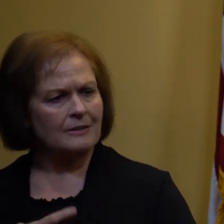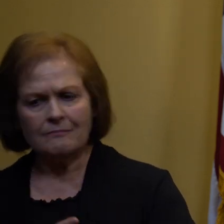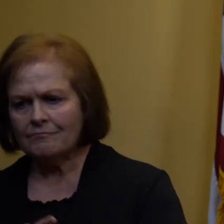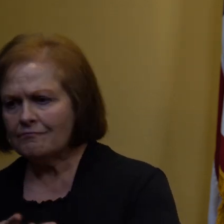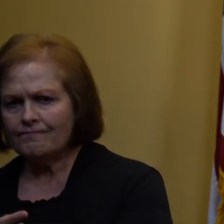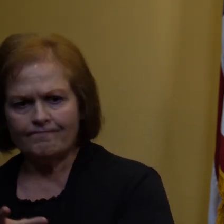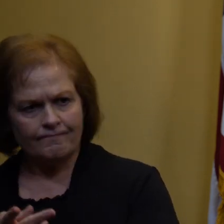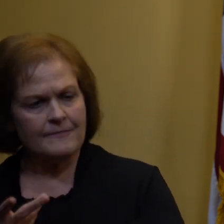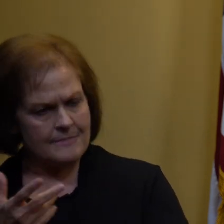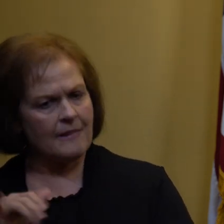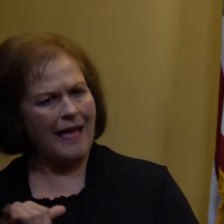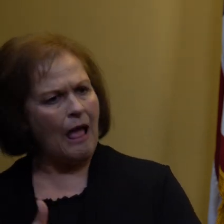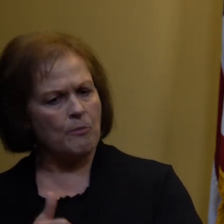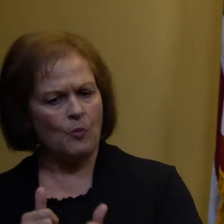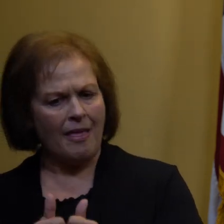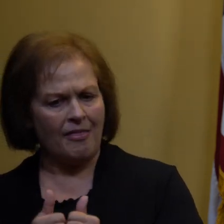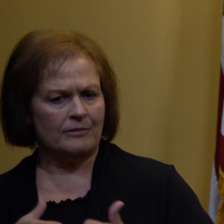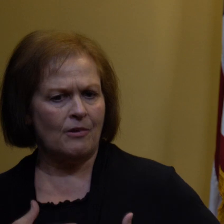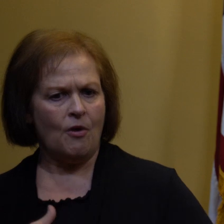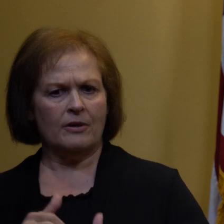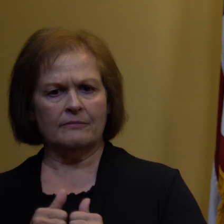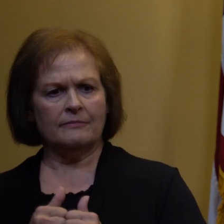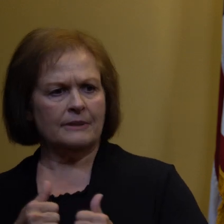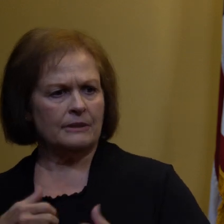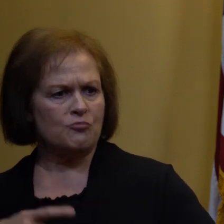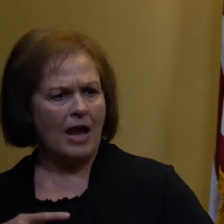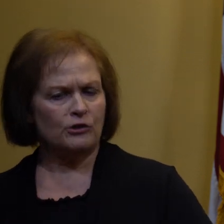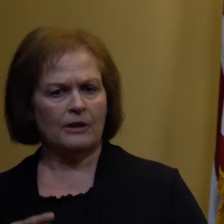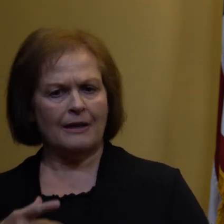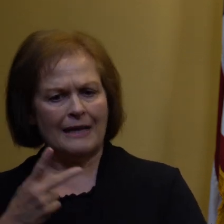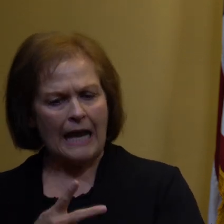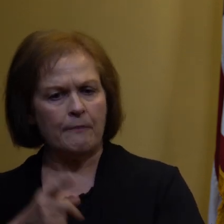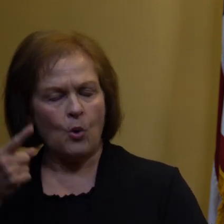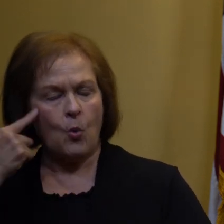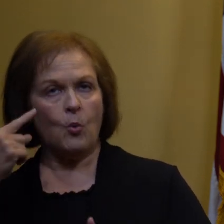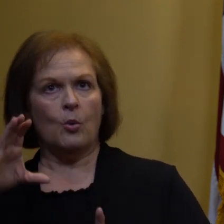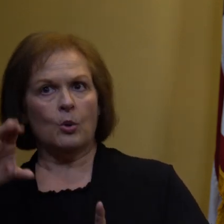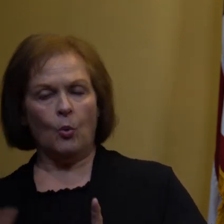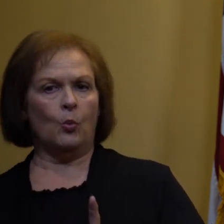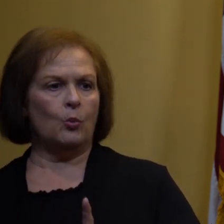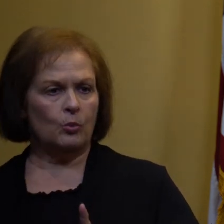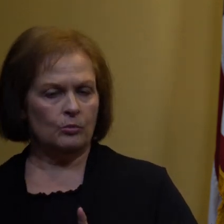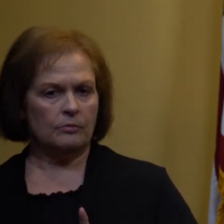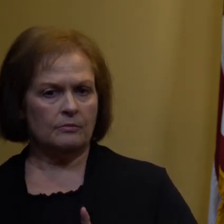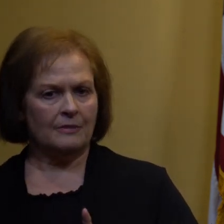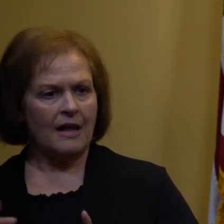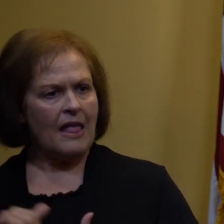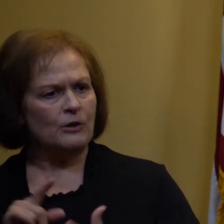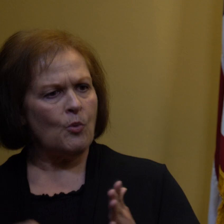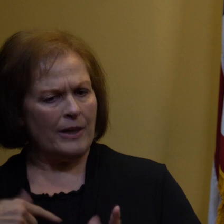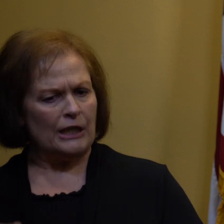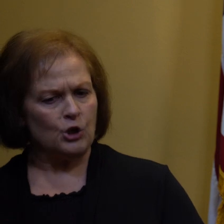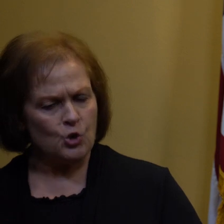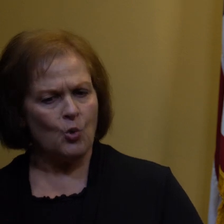it does help with anxiety, it helps with depression, and it helps you keep your cool. And that's what we